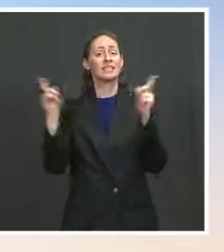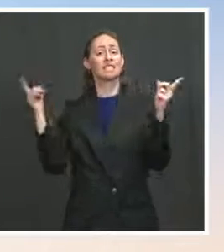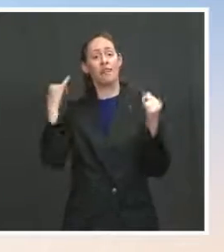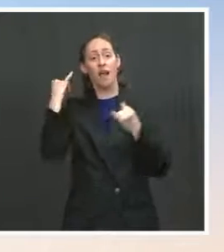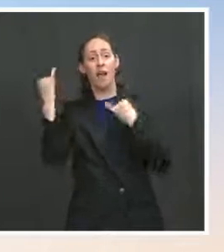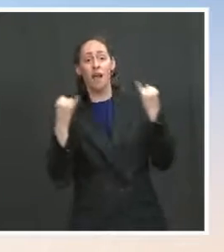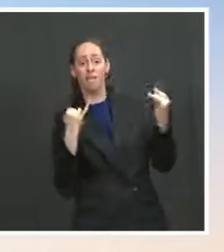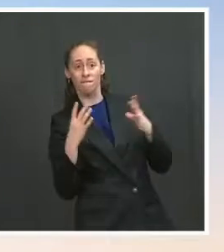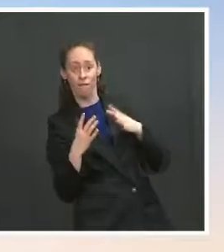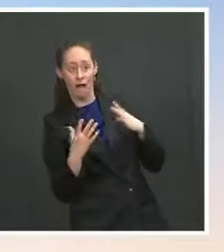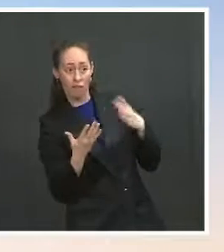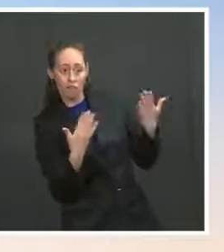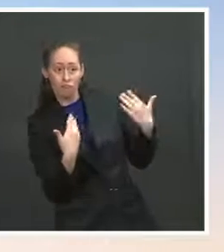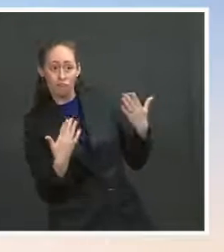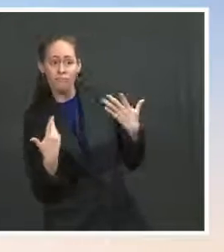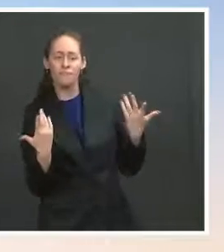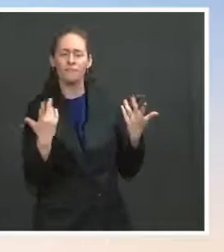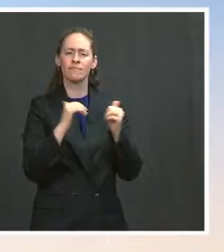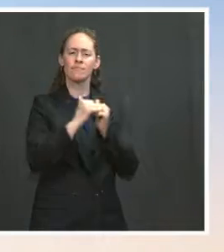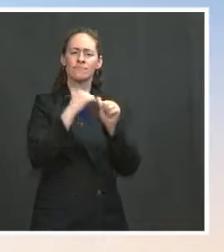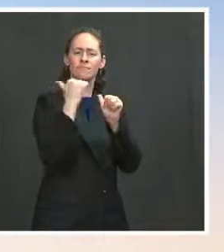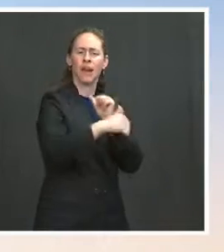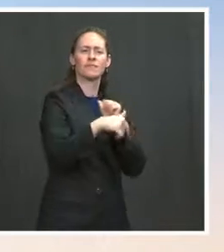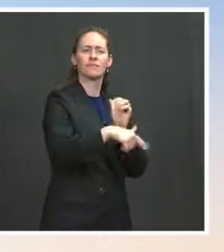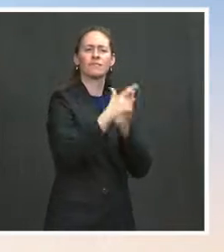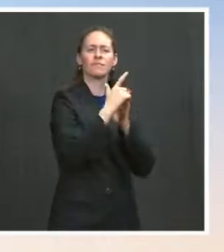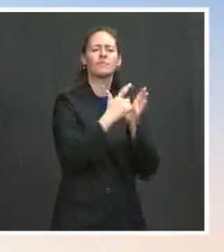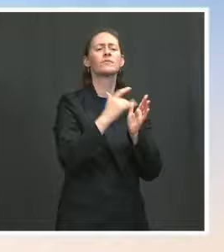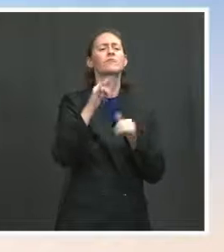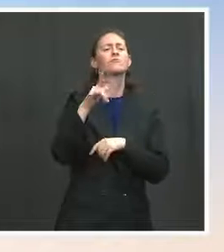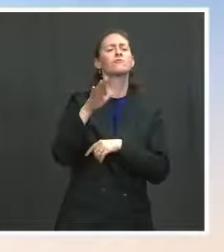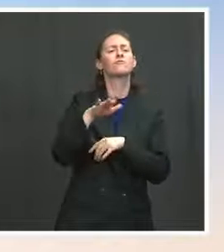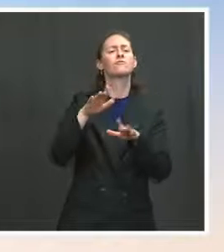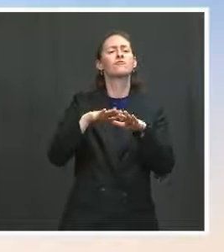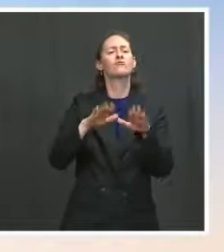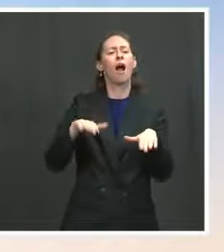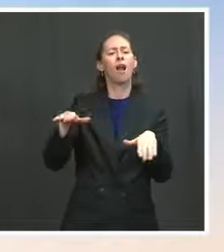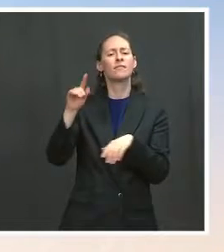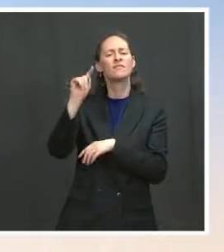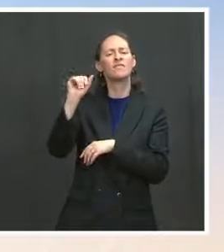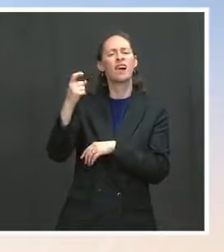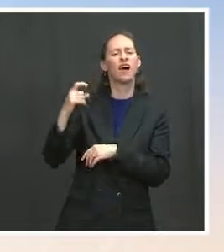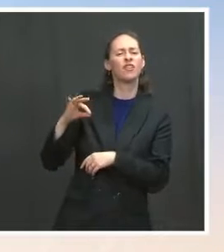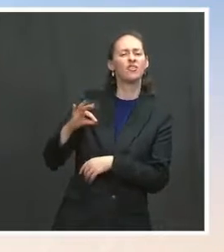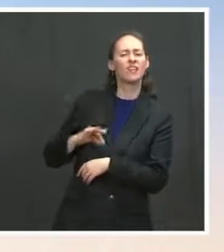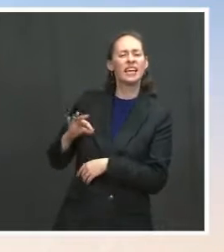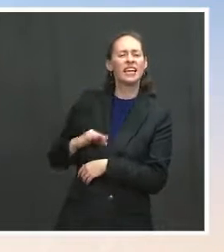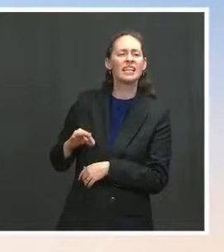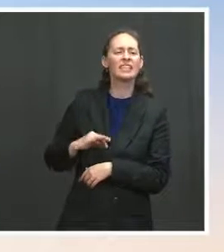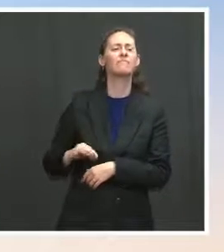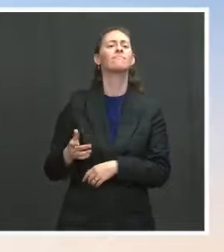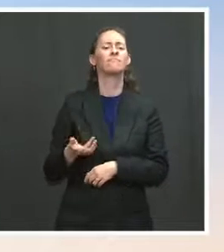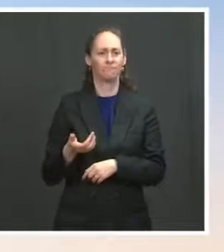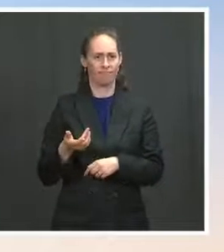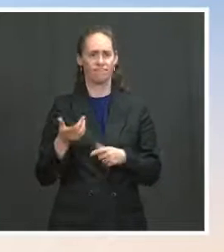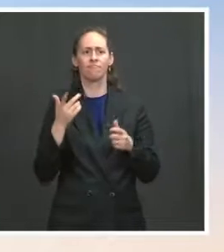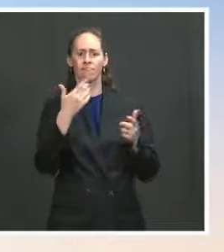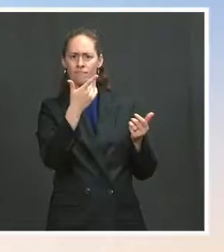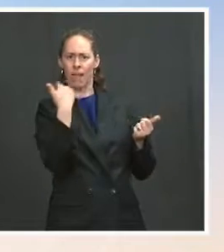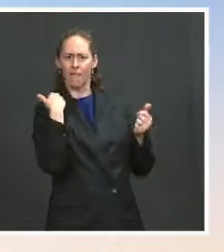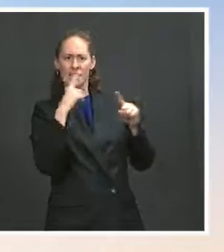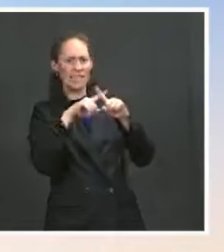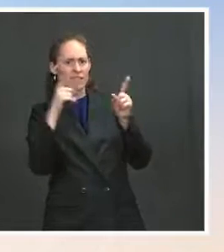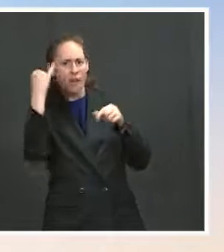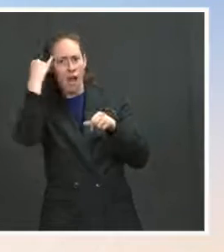passed into law: child tax credit, universal pre-K, etc. He's also proposed ways to pay for it. So these are components that would